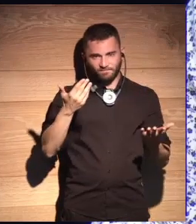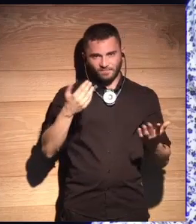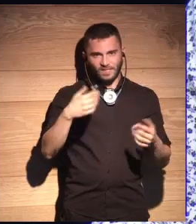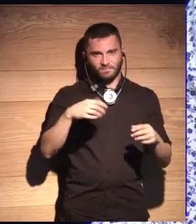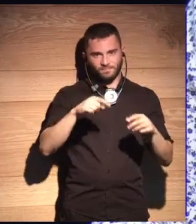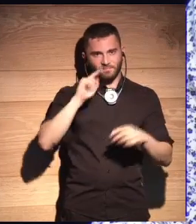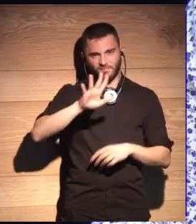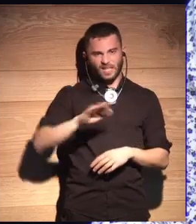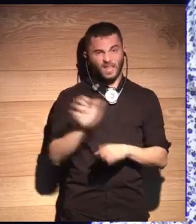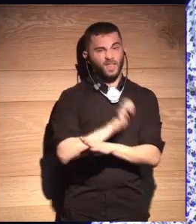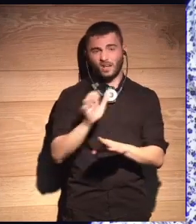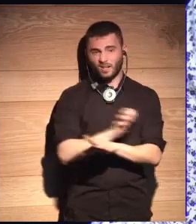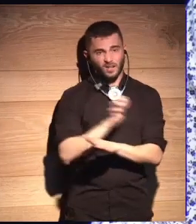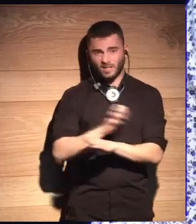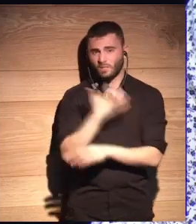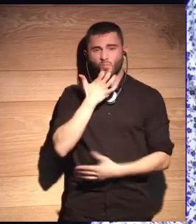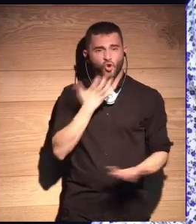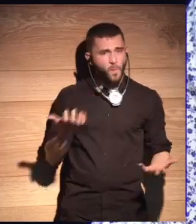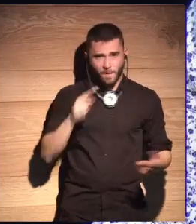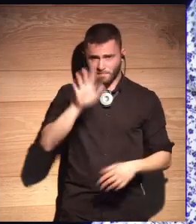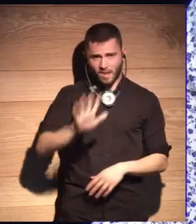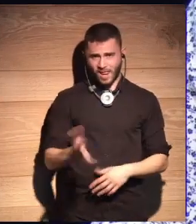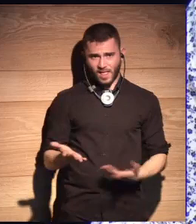that was laughable,